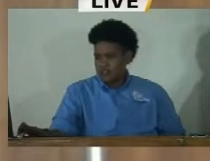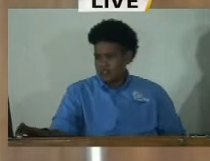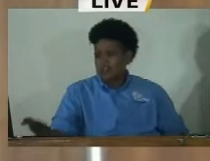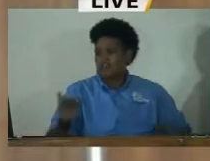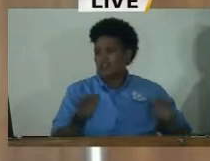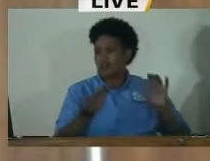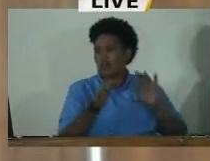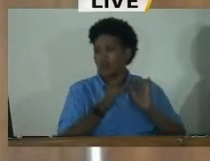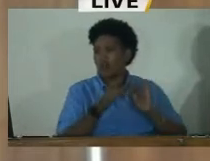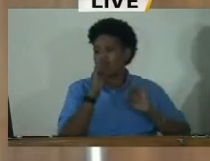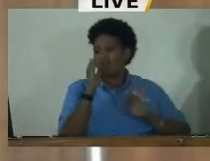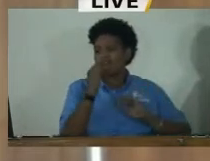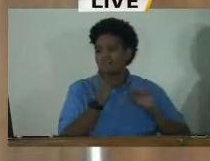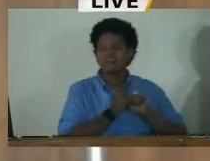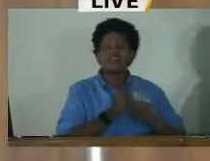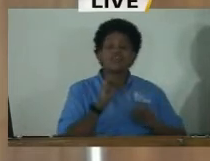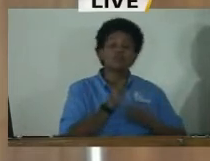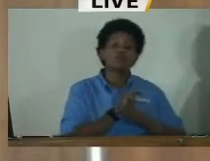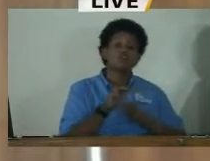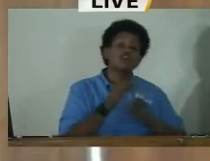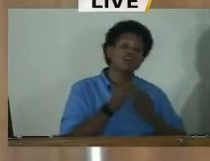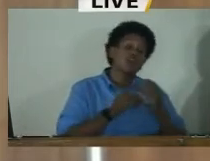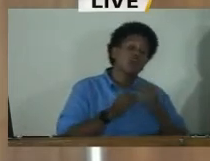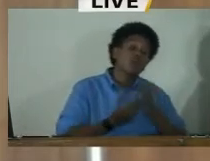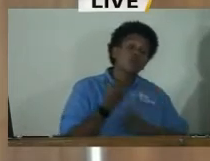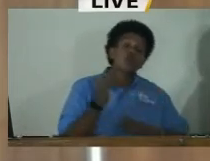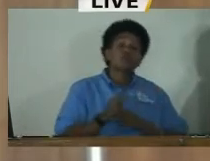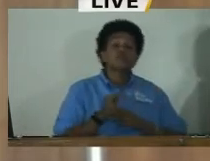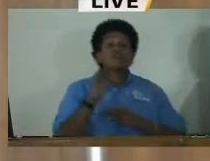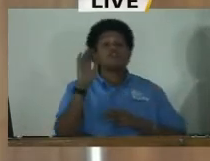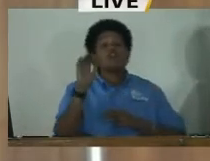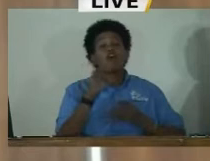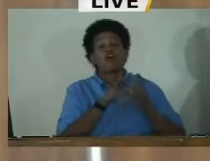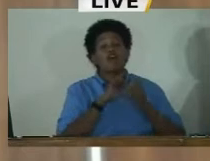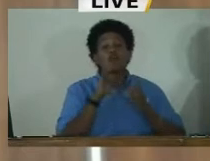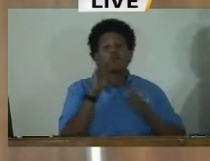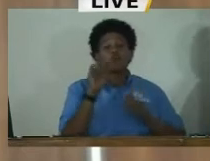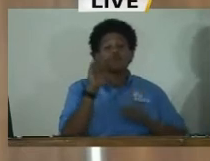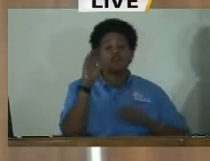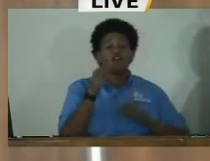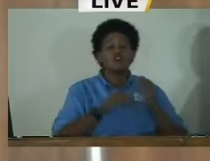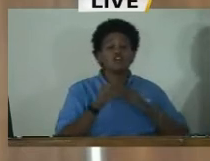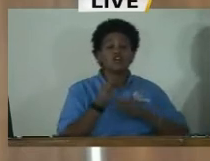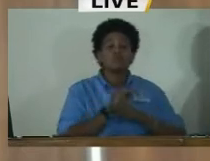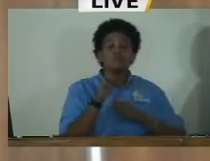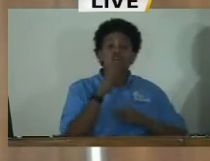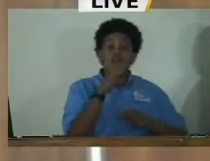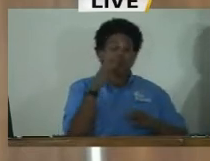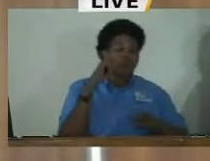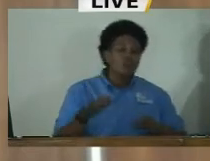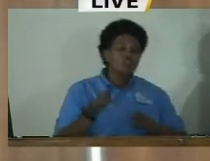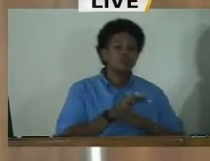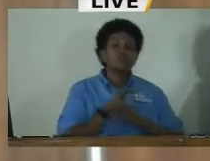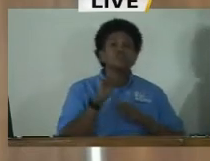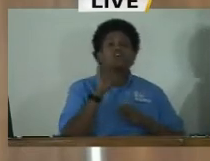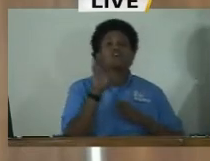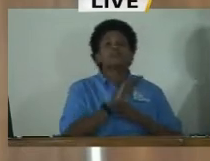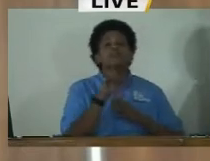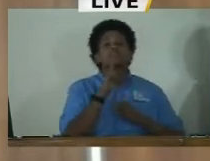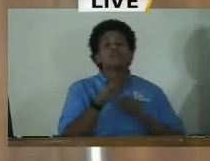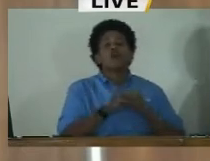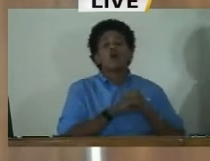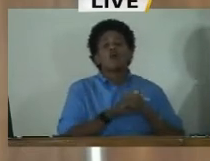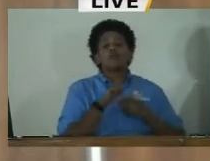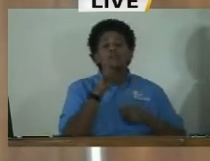the Ministry of Foreign Affairs Coordinated Unit for Foreign Trade, the Ministry of Agriculture, the Ministry of Industry and Commerce, the